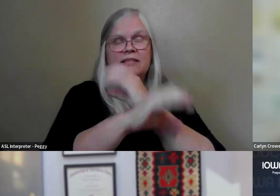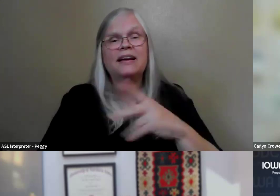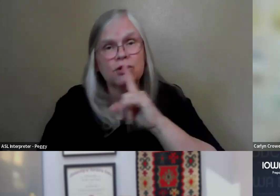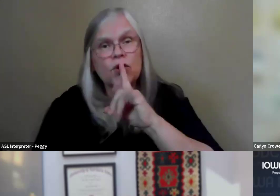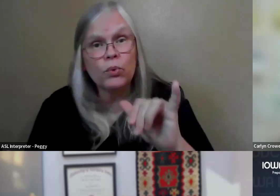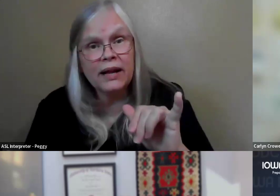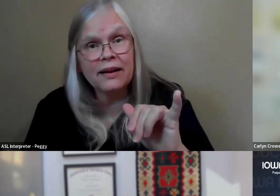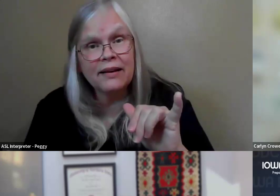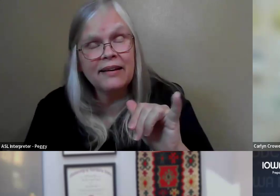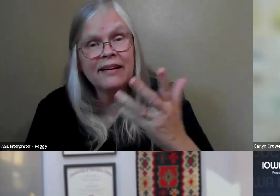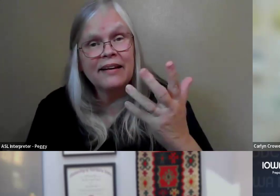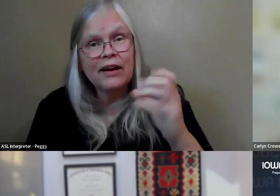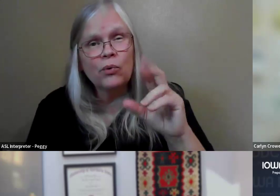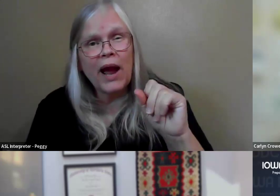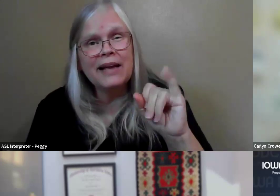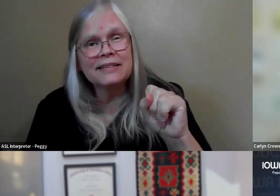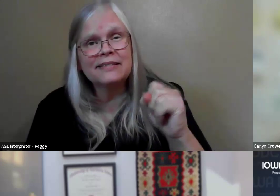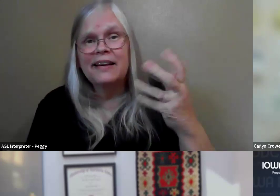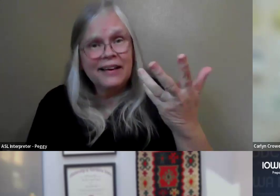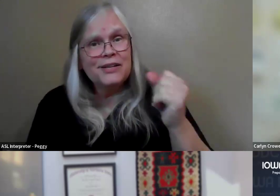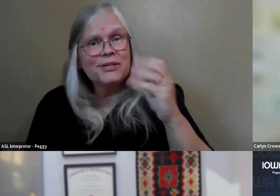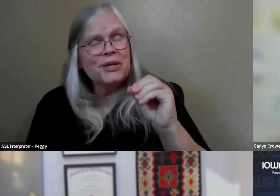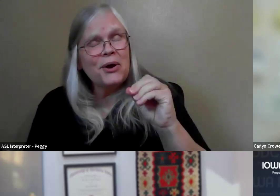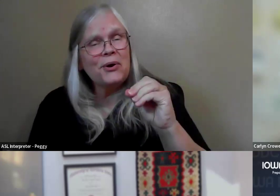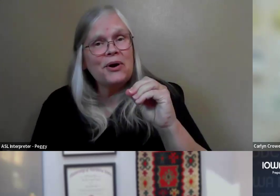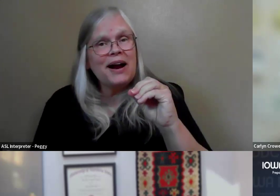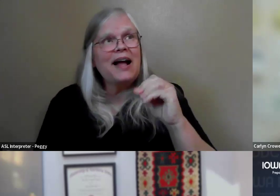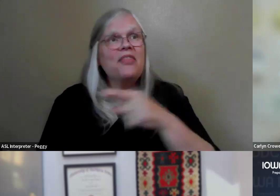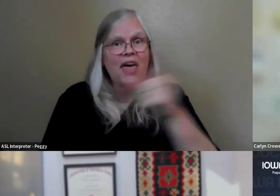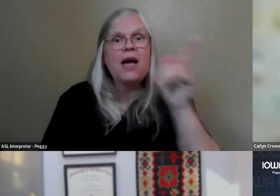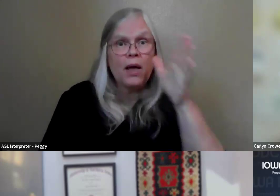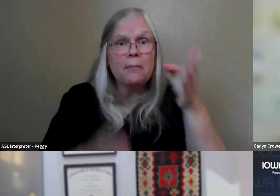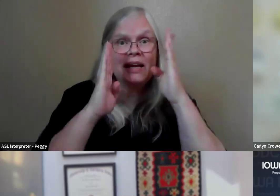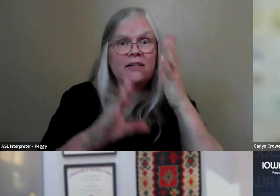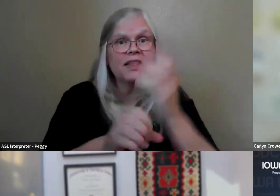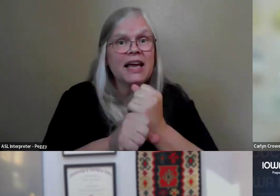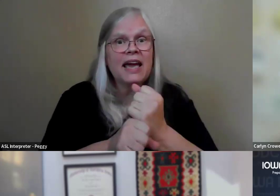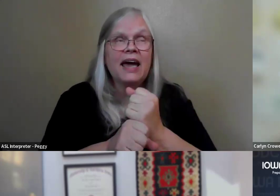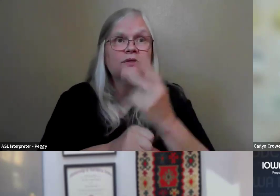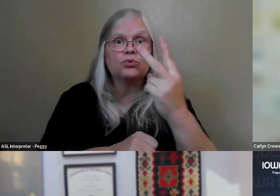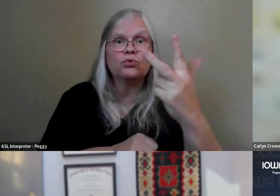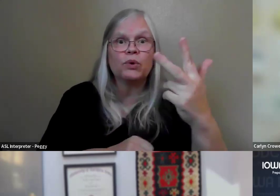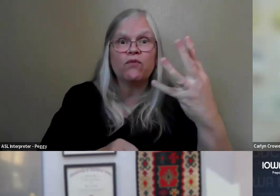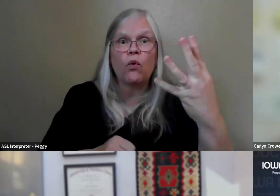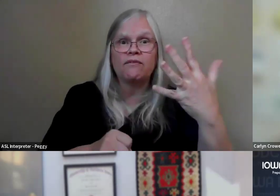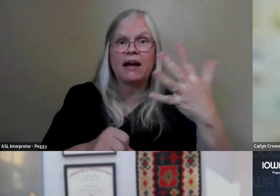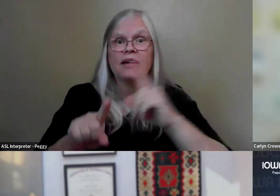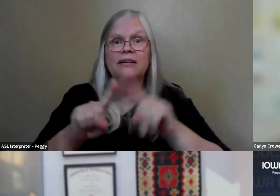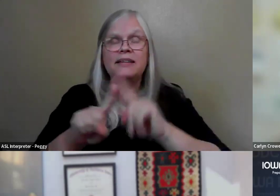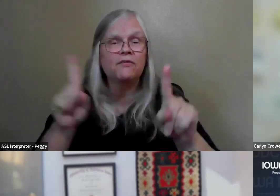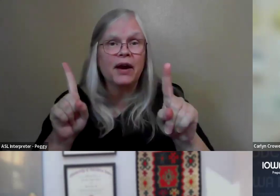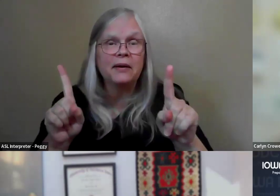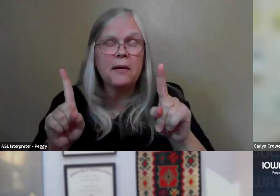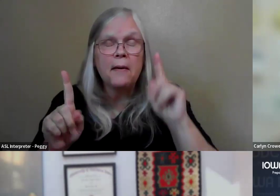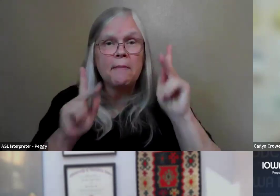many personal notes for people to pay attention. So anything you can do to help get the word out on that,